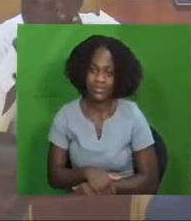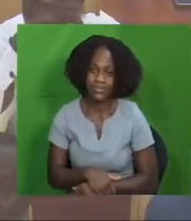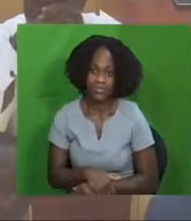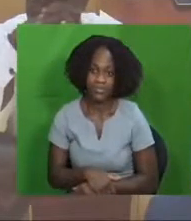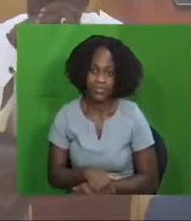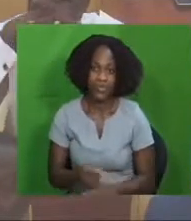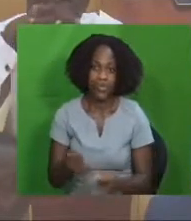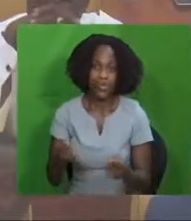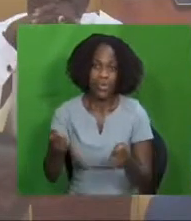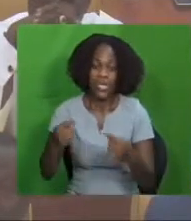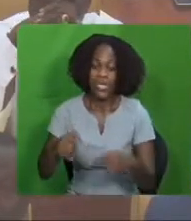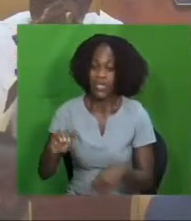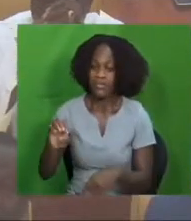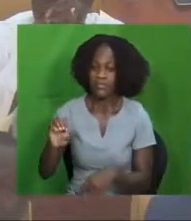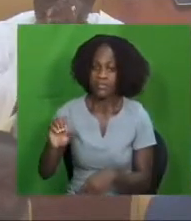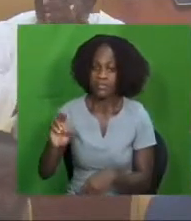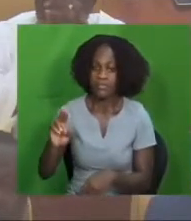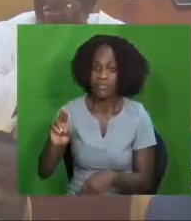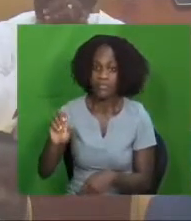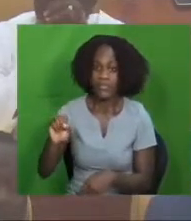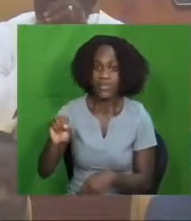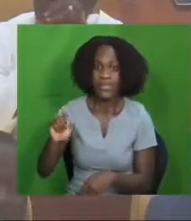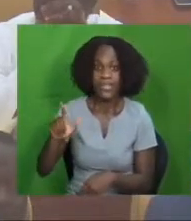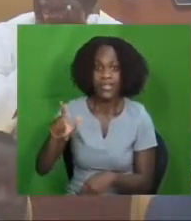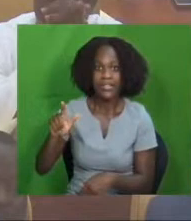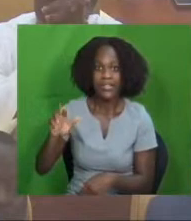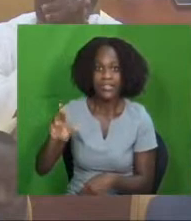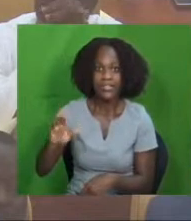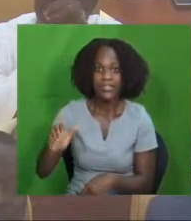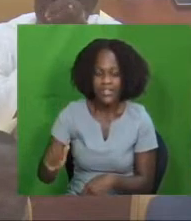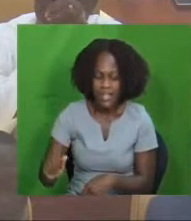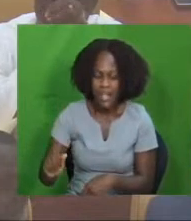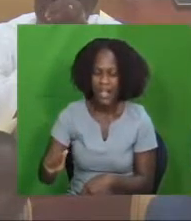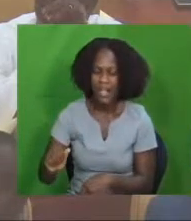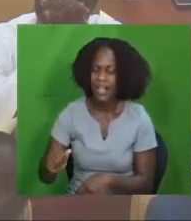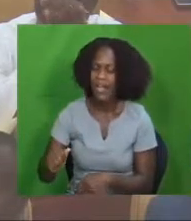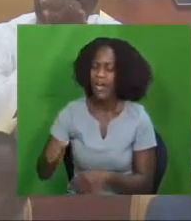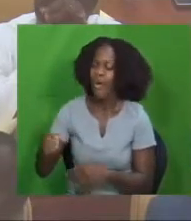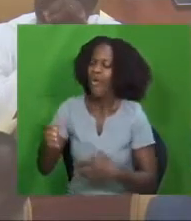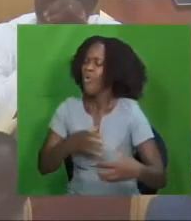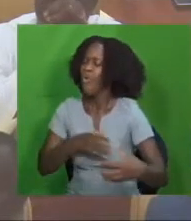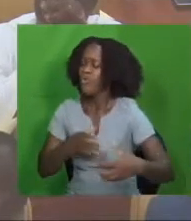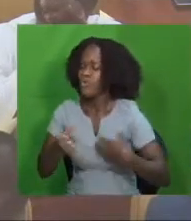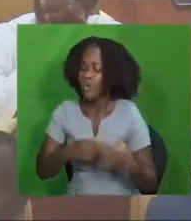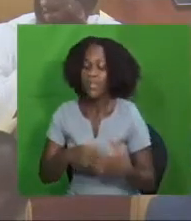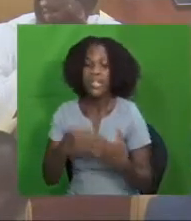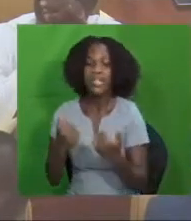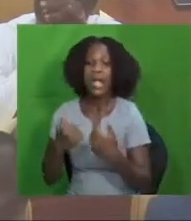ESLA, after you resisted ESLA and called it all names, another collateralization.